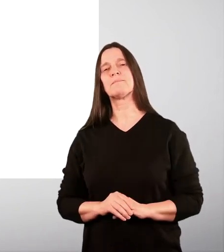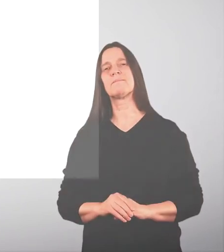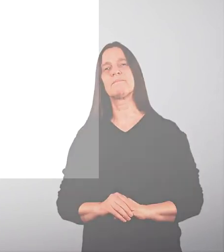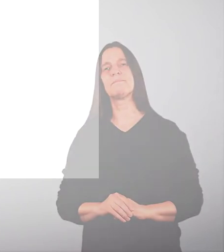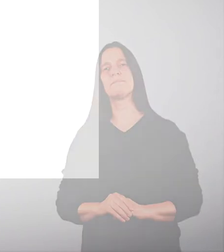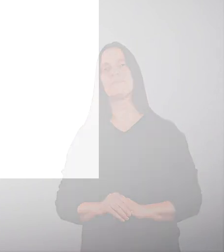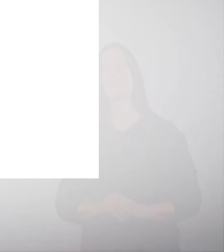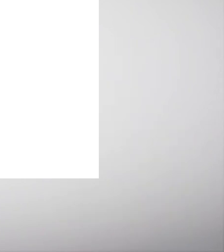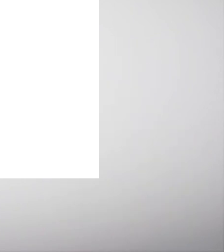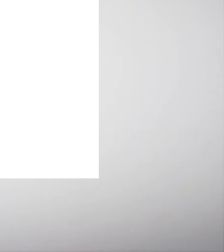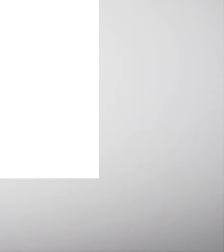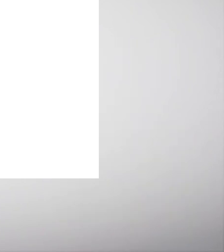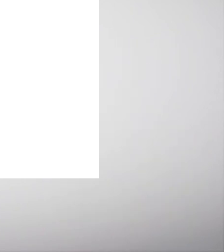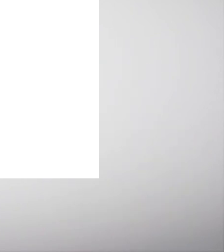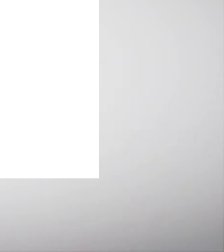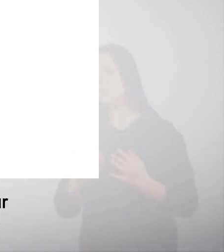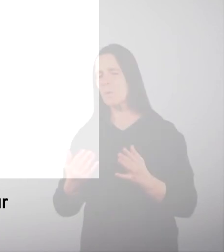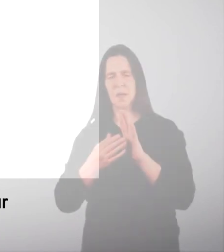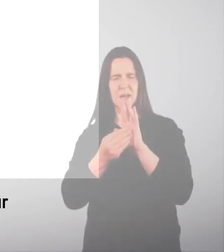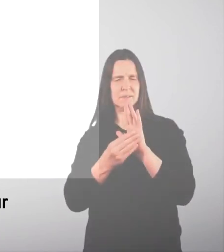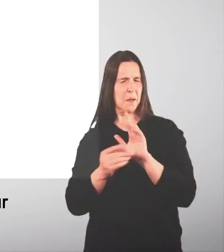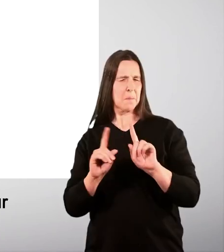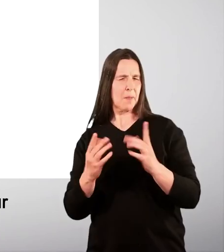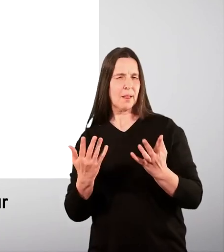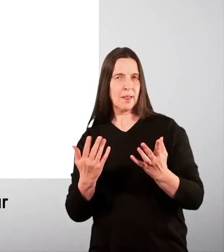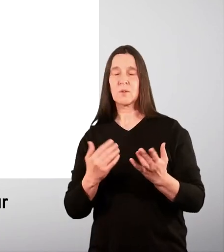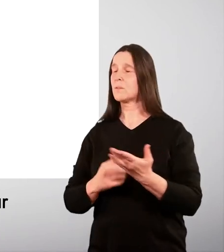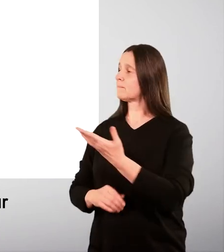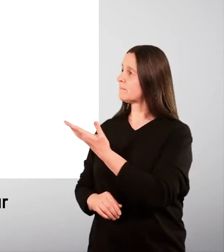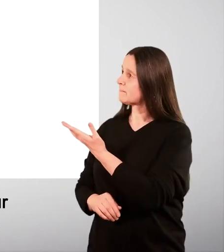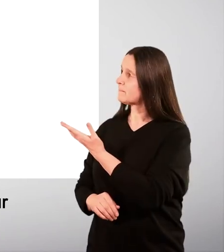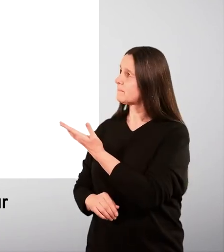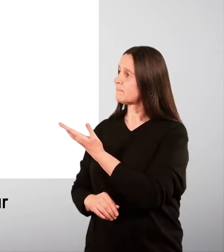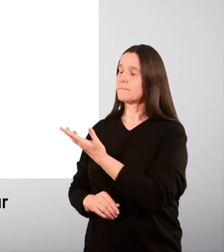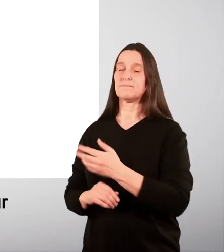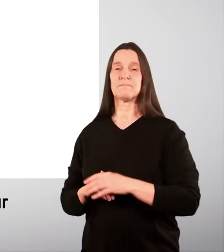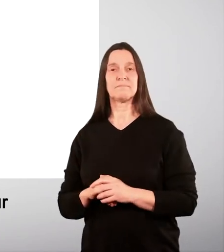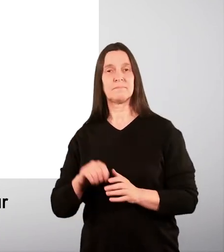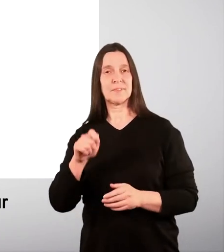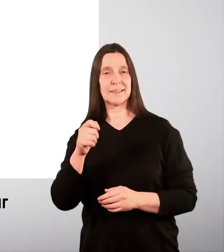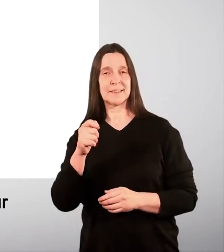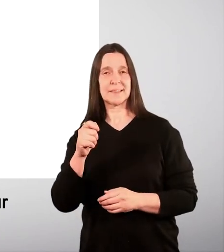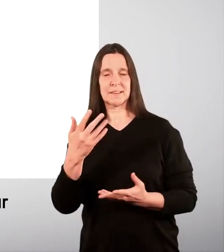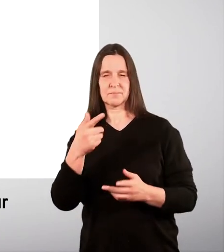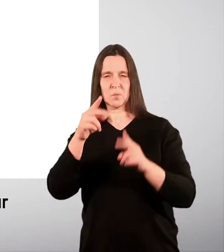Some examples include your keys. These can be held between your thumb and forefinger as if opening a